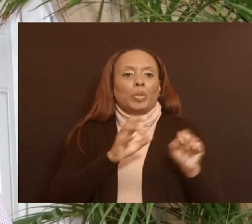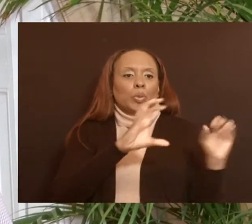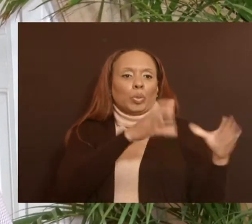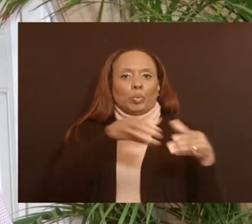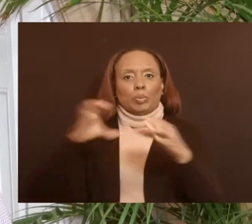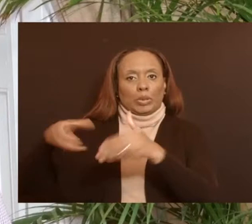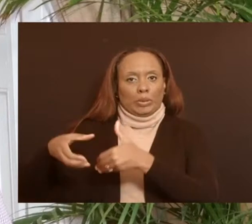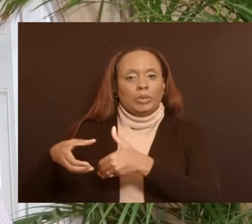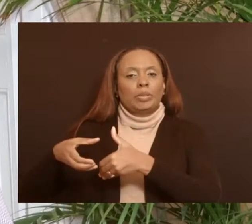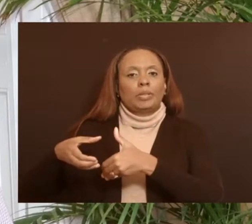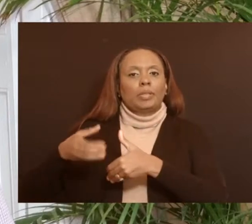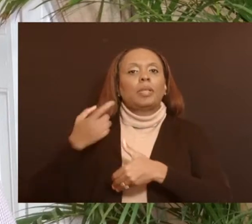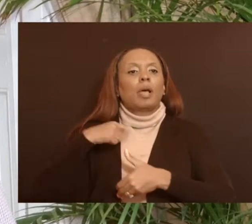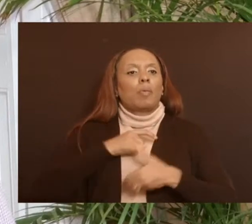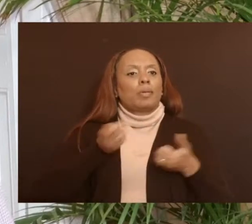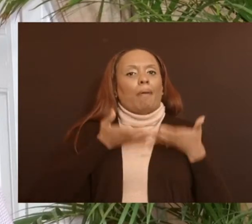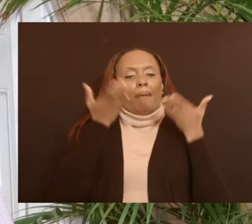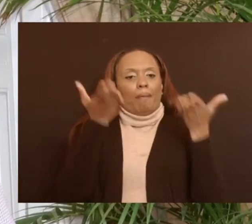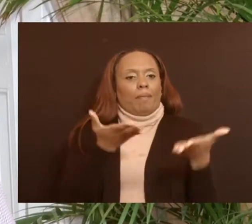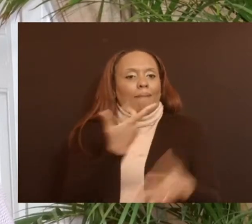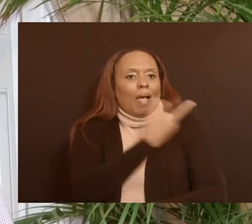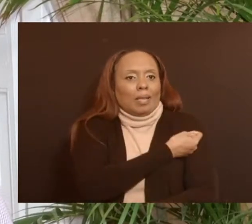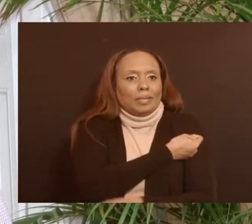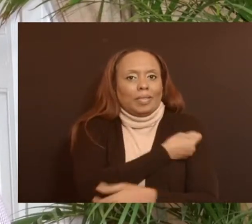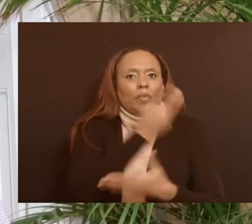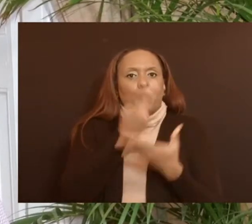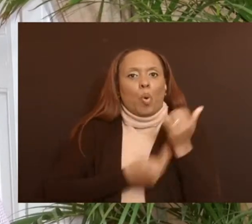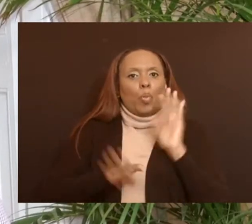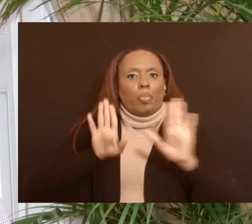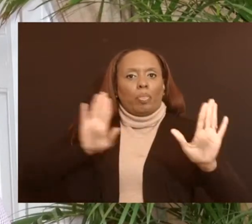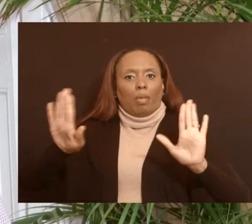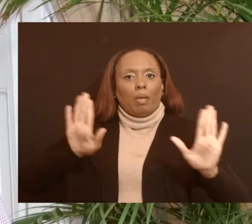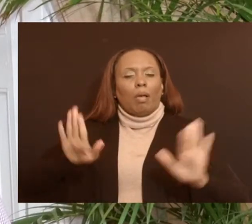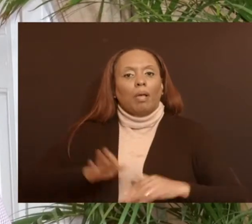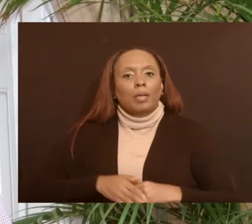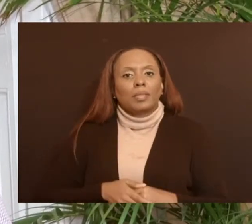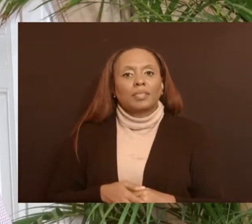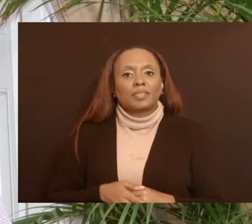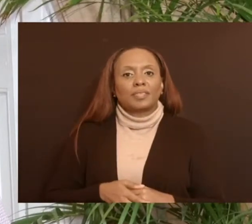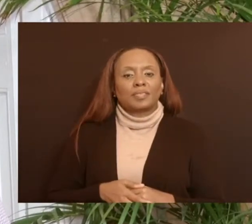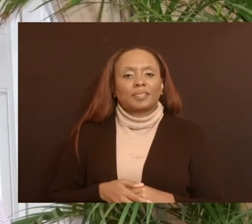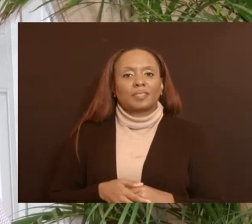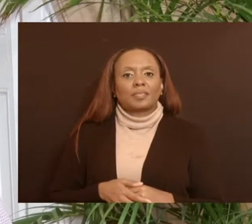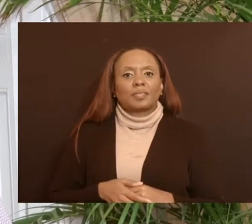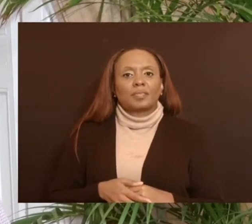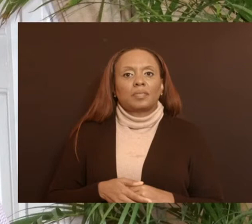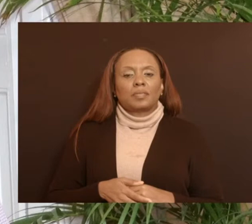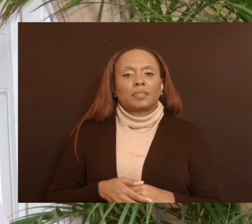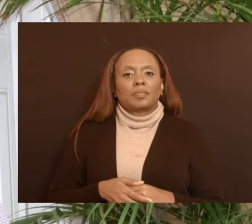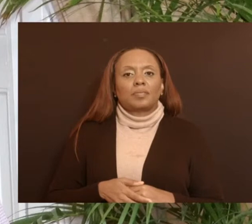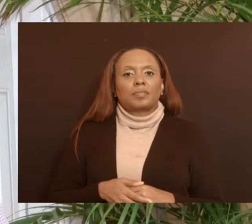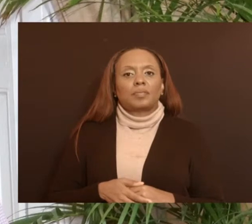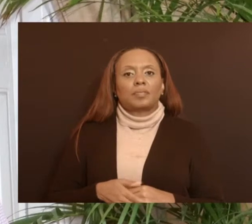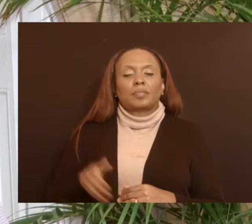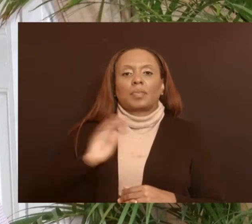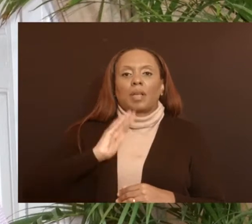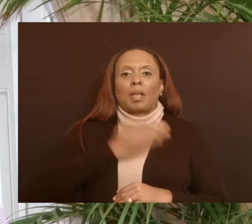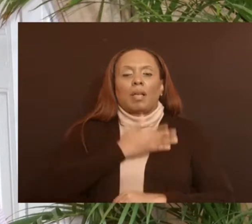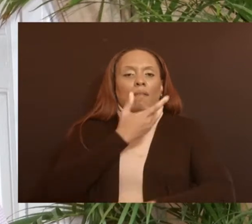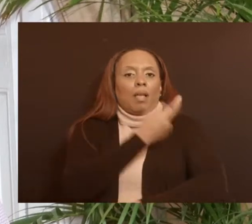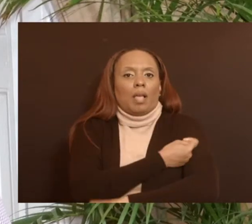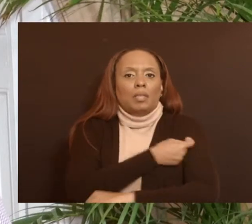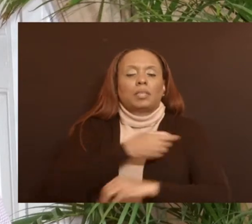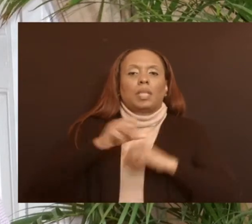going to offer vaccinations to. And I think that as the vaccination campaign moves